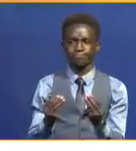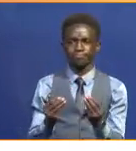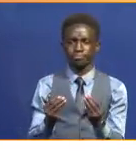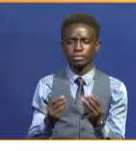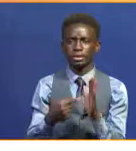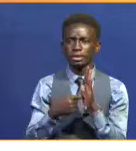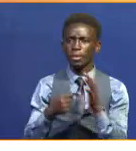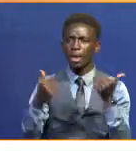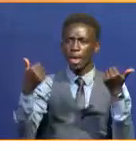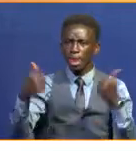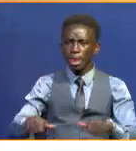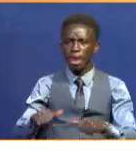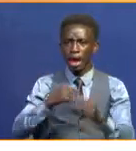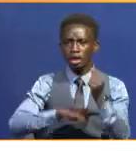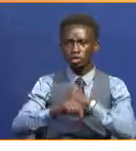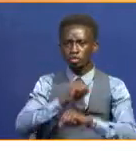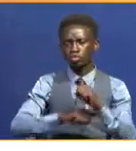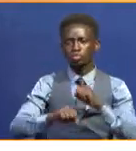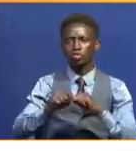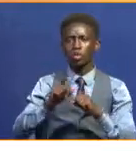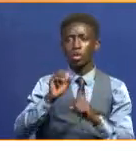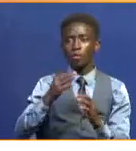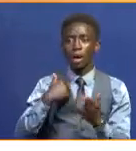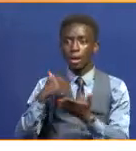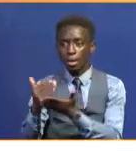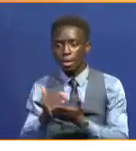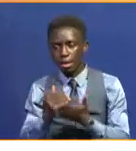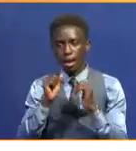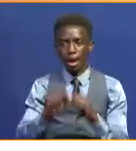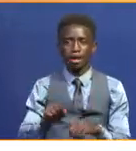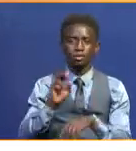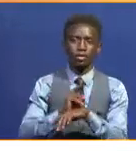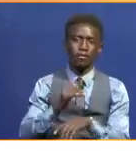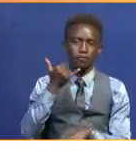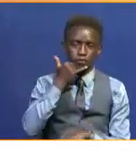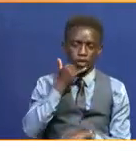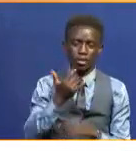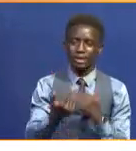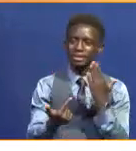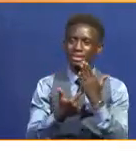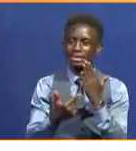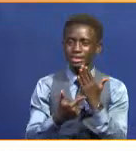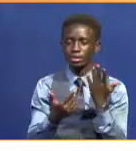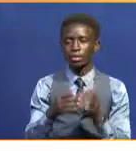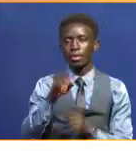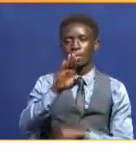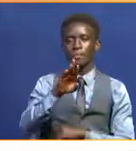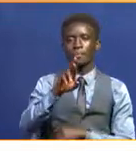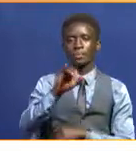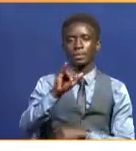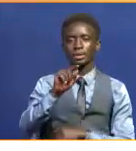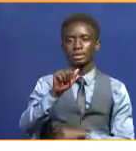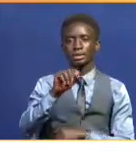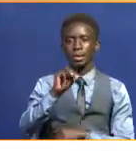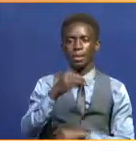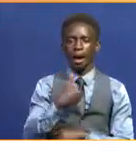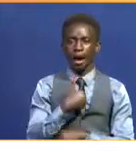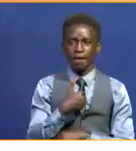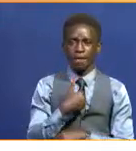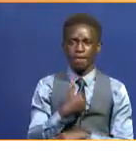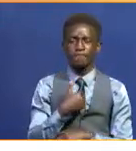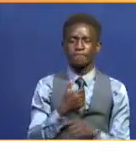like I mentioned, can be done through the phone, digital, they're very efficient. Mm-hmm. Britain will have a USSD code. So if you